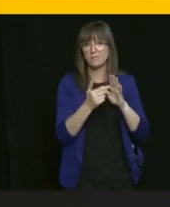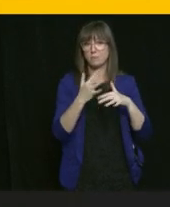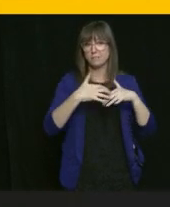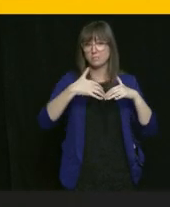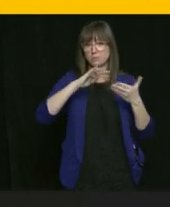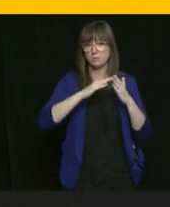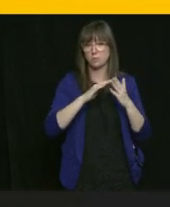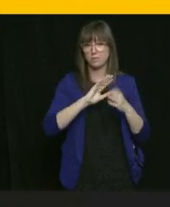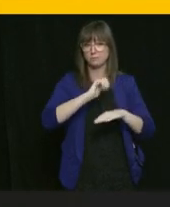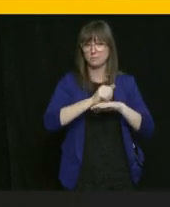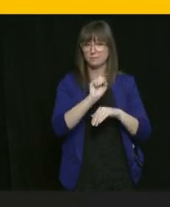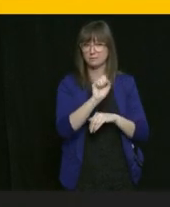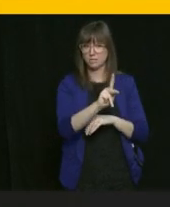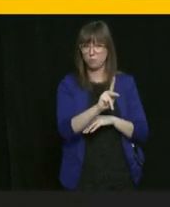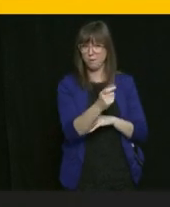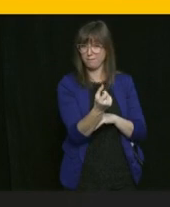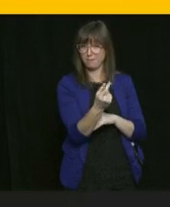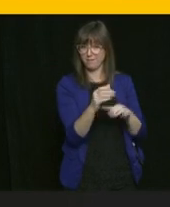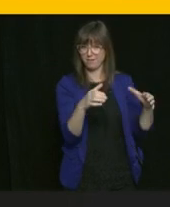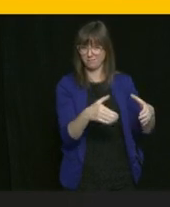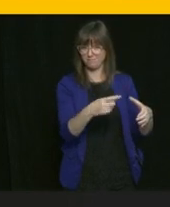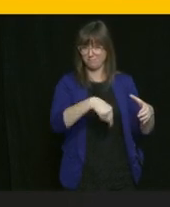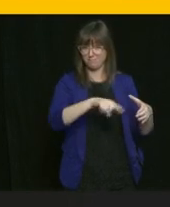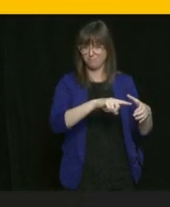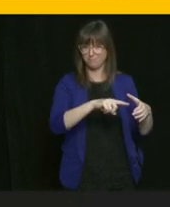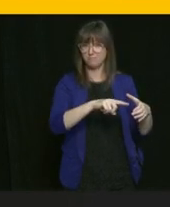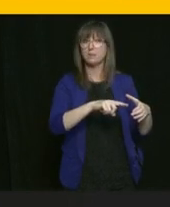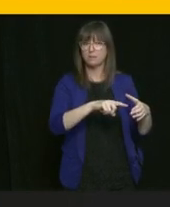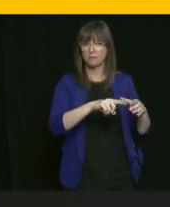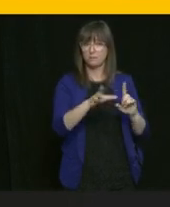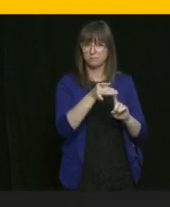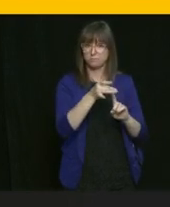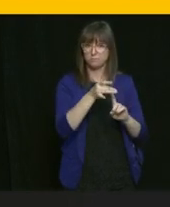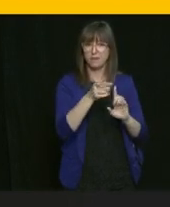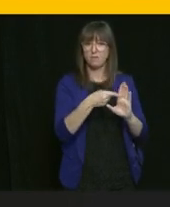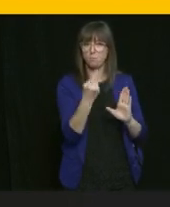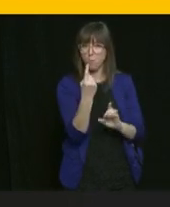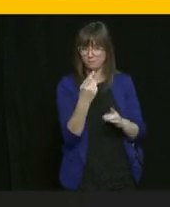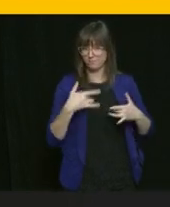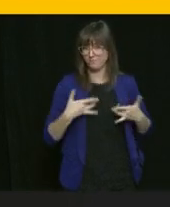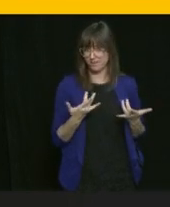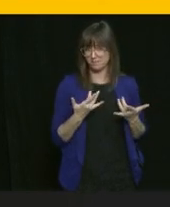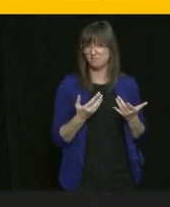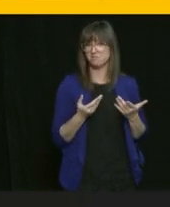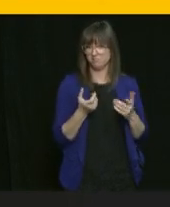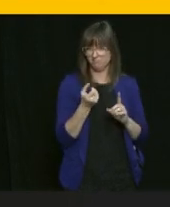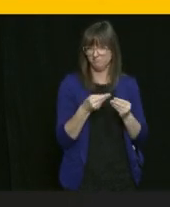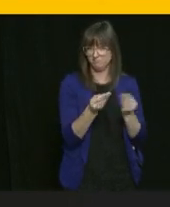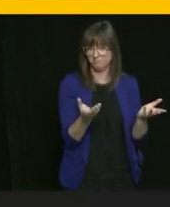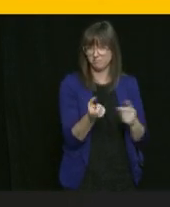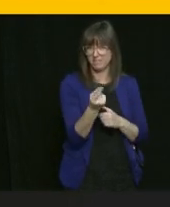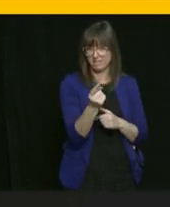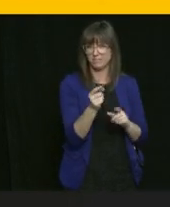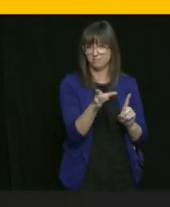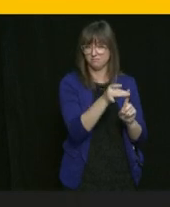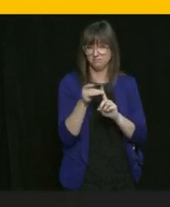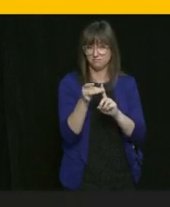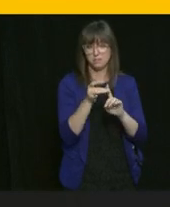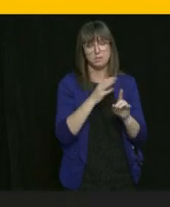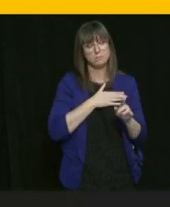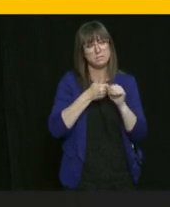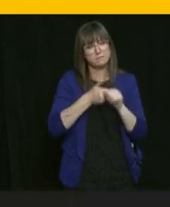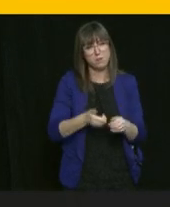in Saskatchewan, which are linked to one event only. We strongly encourage you to follow public health measures.